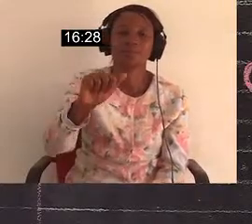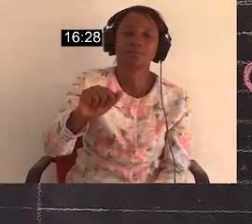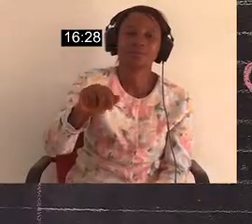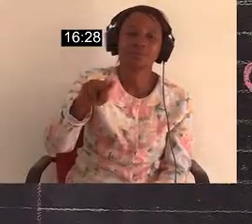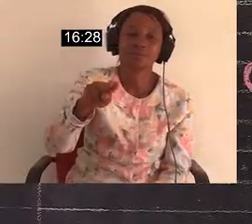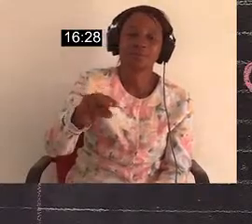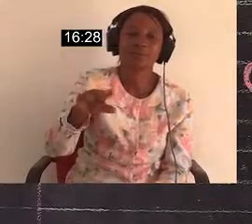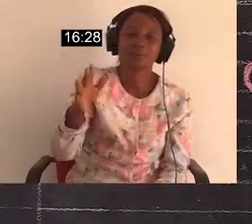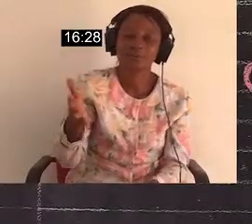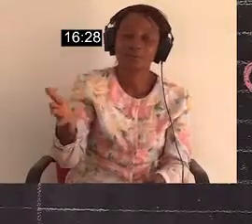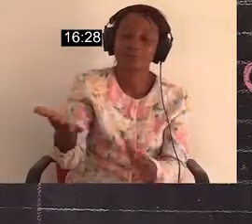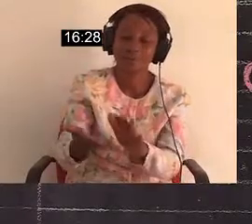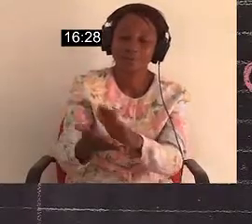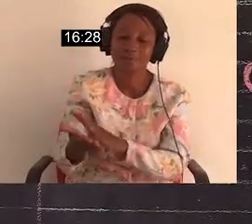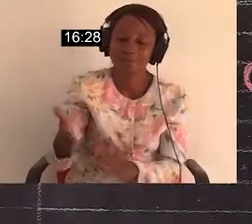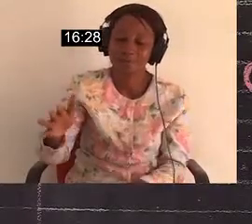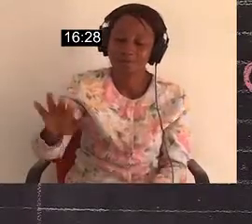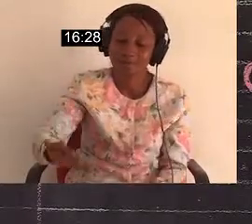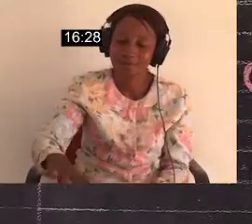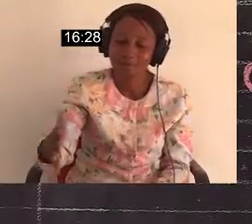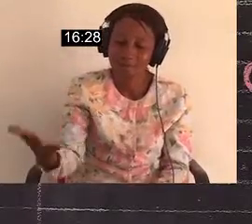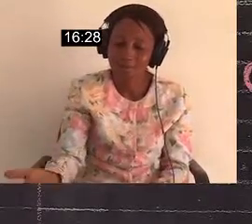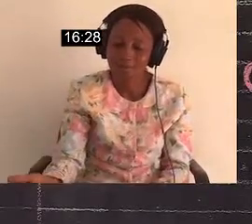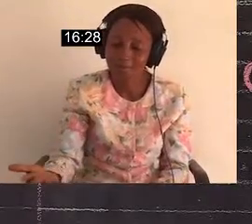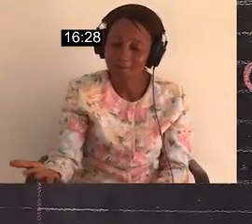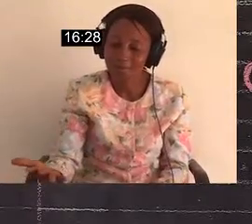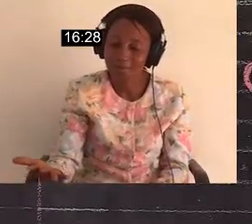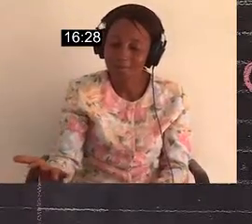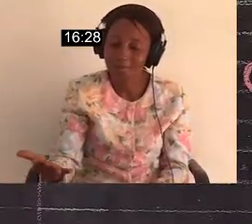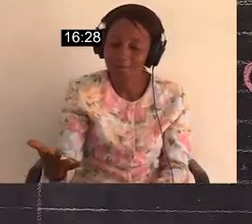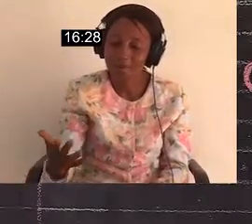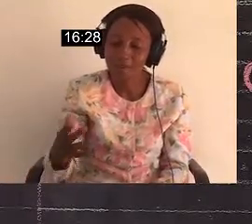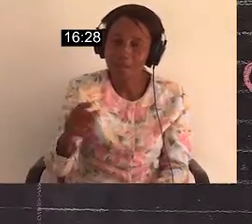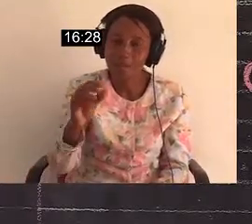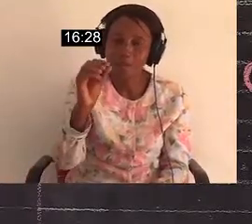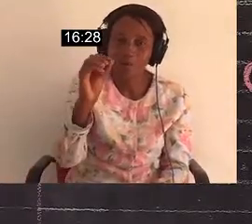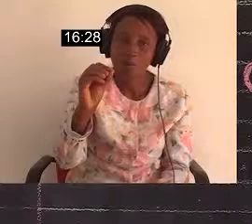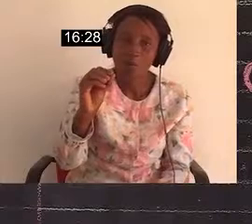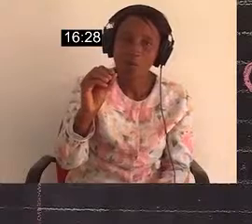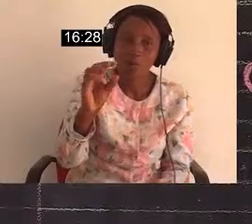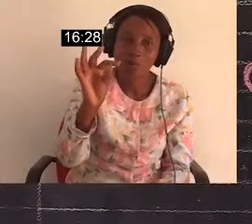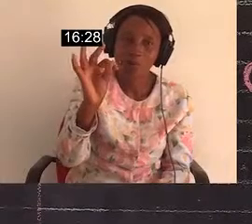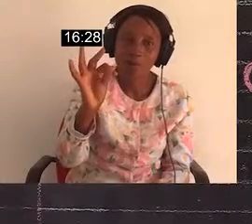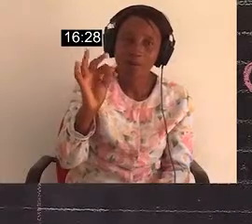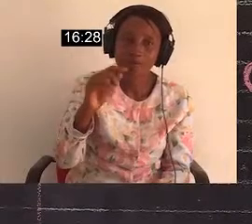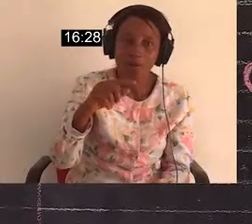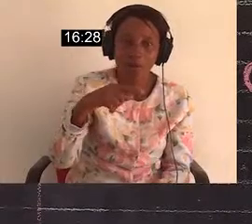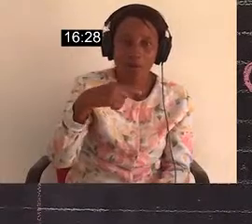Another card, turn upside down. What do you have? Off. Off.